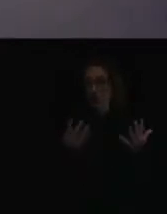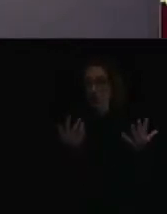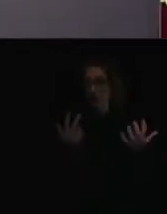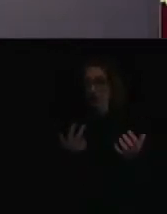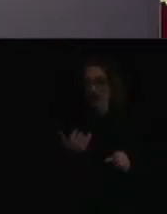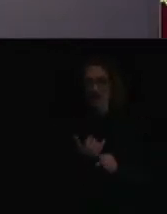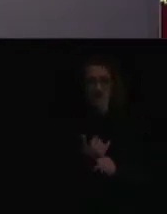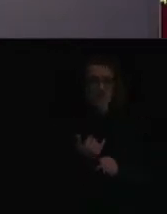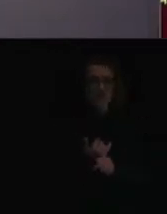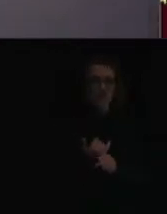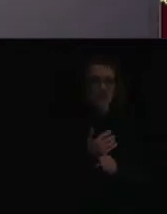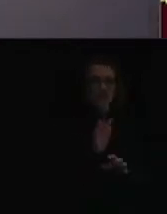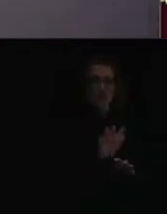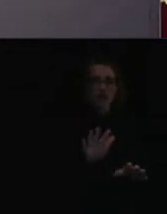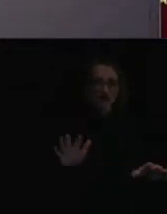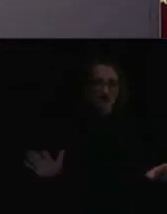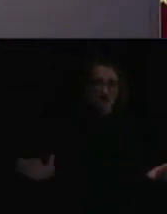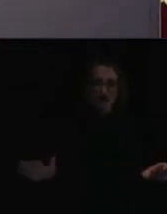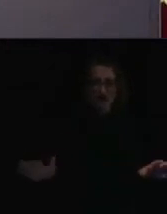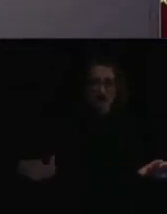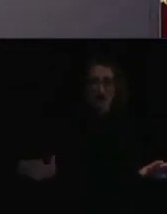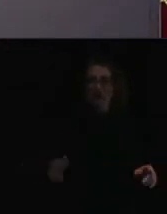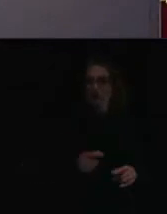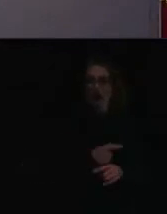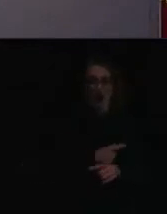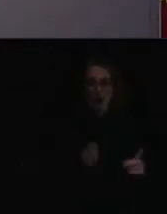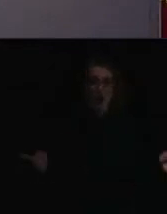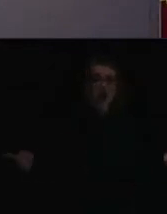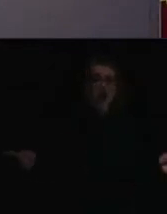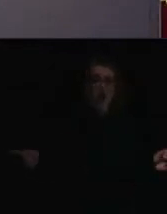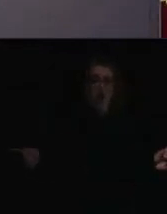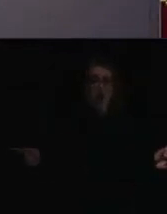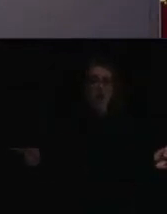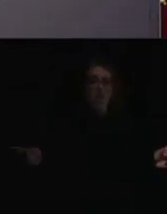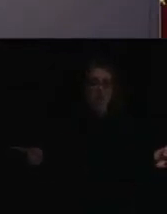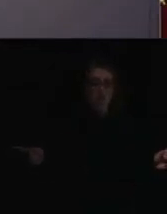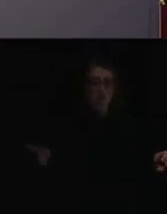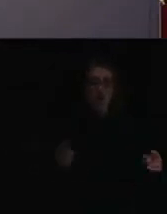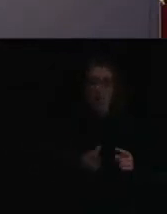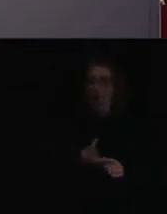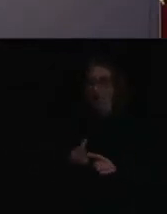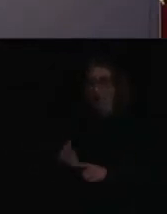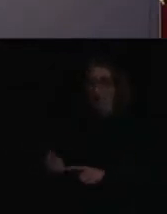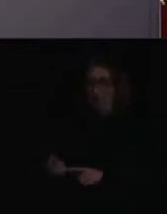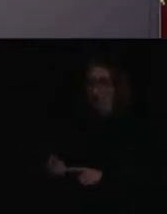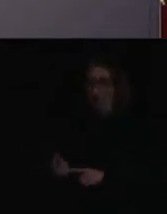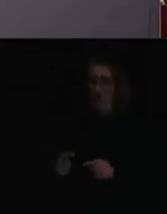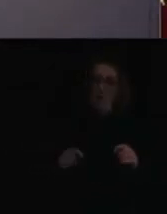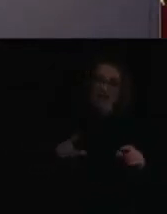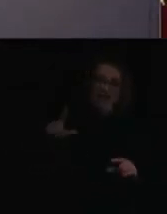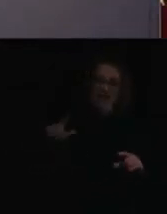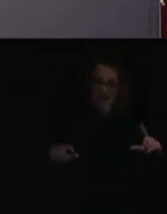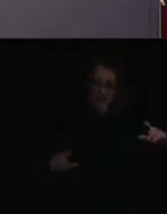39 different professional fields were represented more or less within the survey.